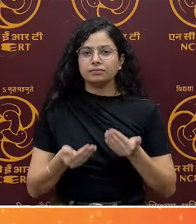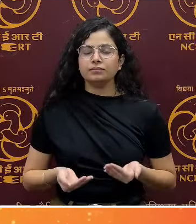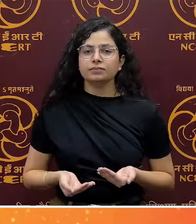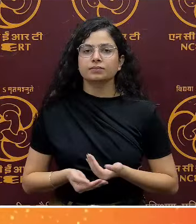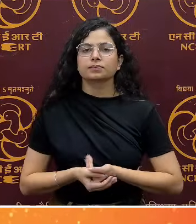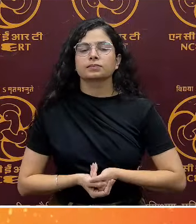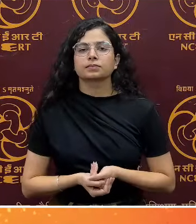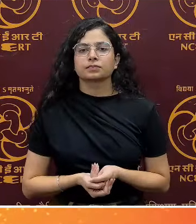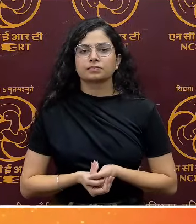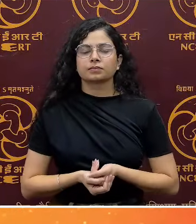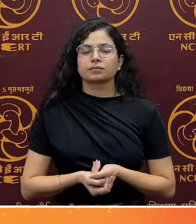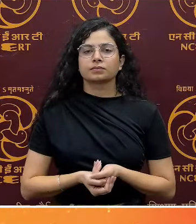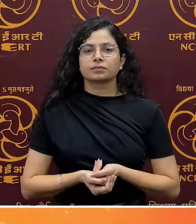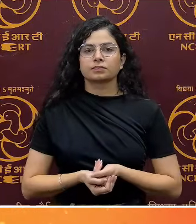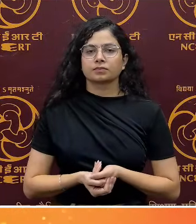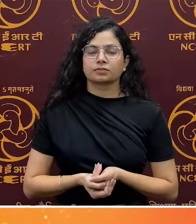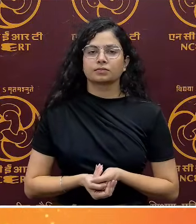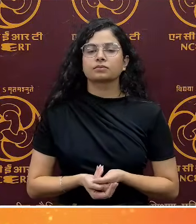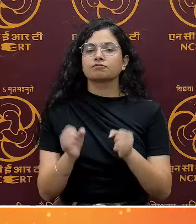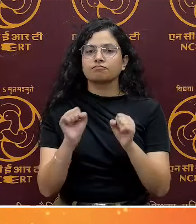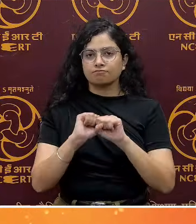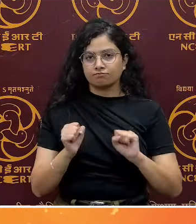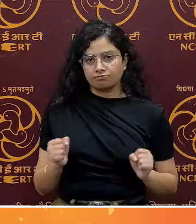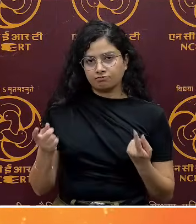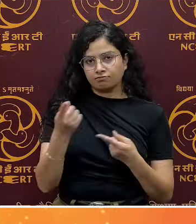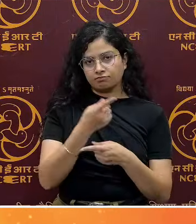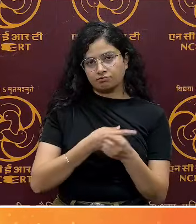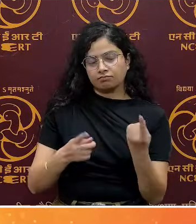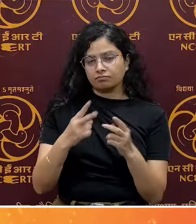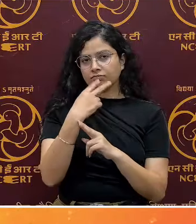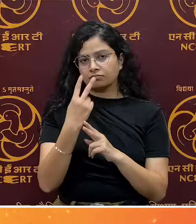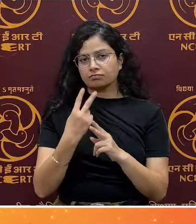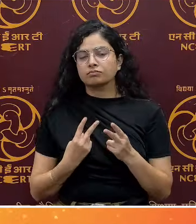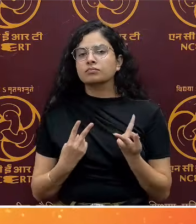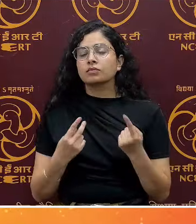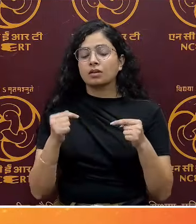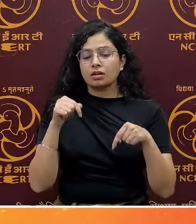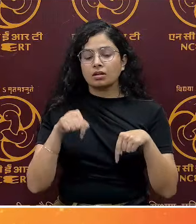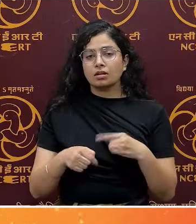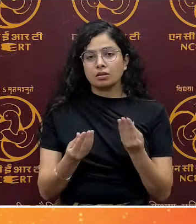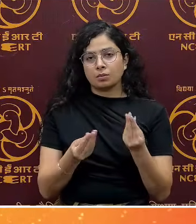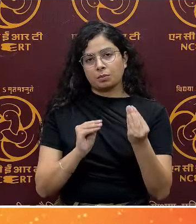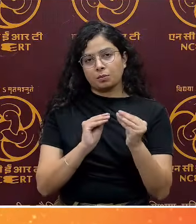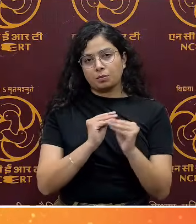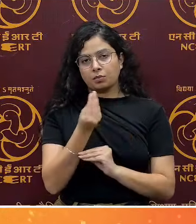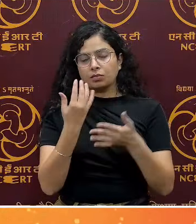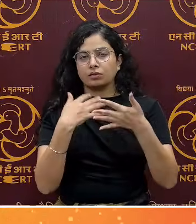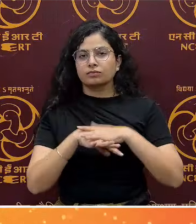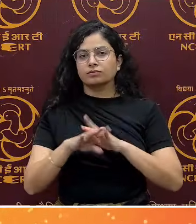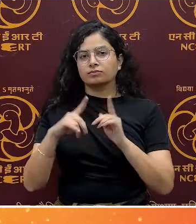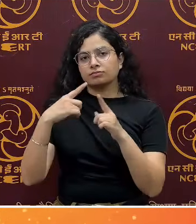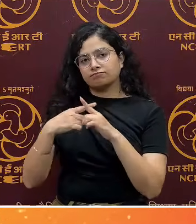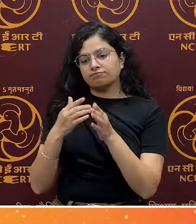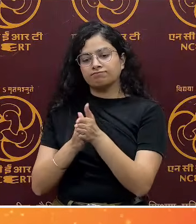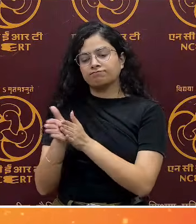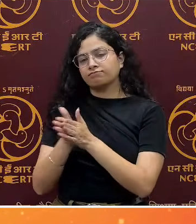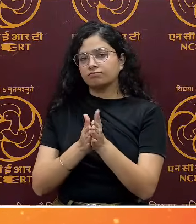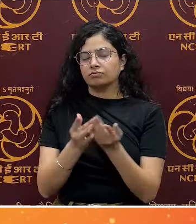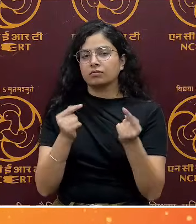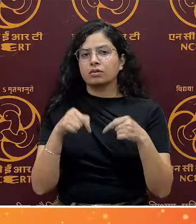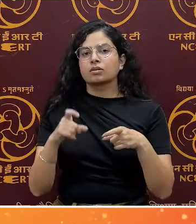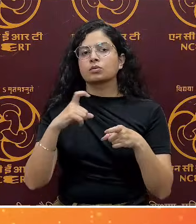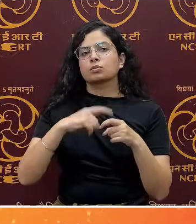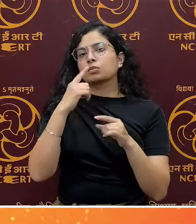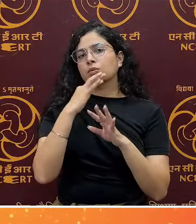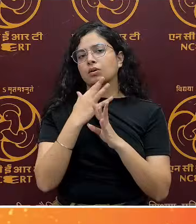sir. Thank you. And yes, dear viewers and our learners, to make this session more inclusive and more interactive, we are also